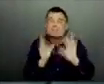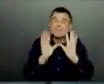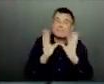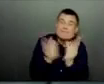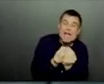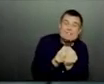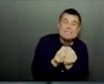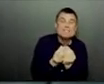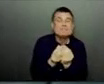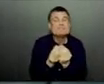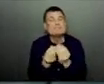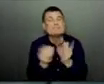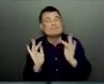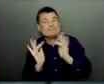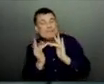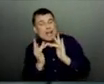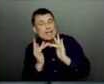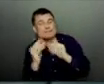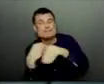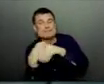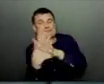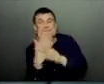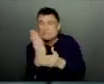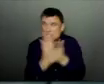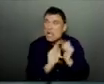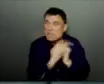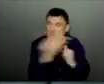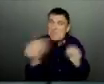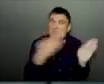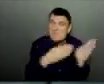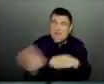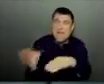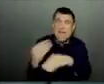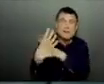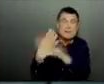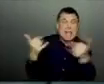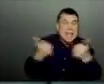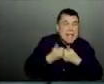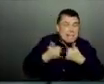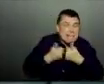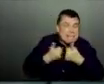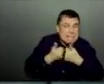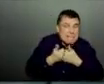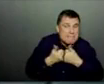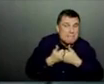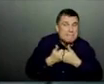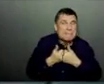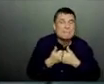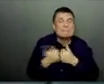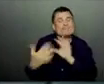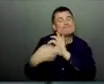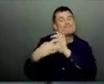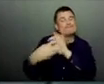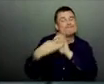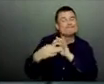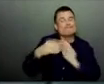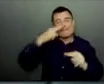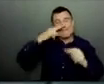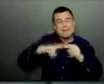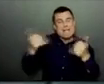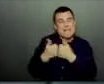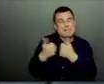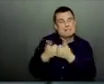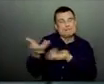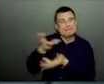is to follow the public health orders and restrictions. The actions of a small group of people as we have seen before